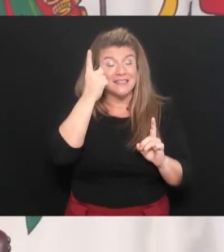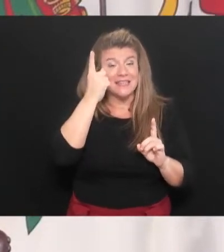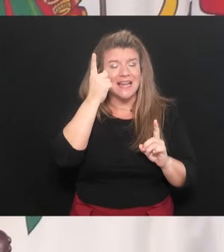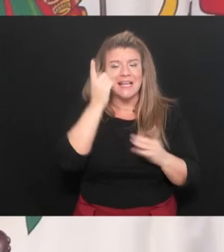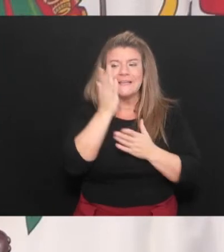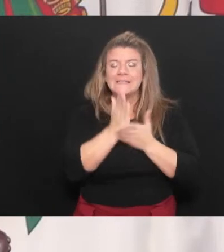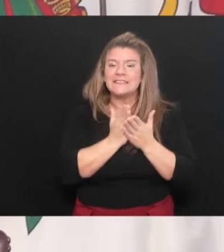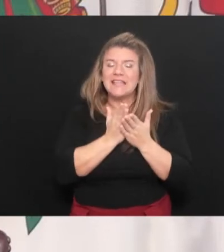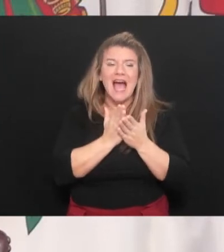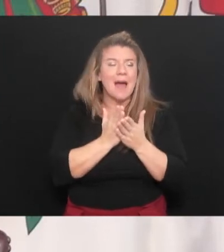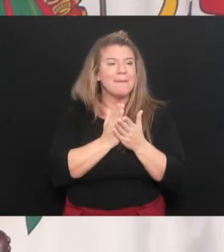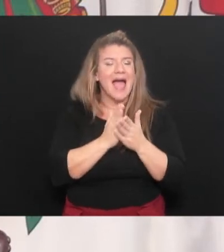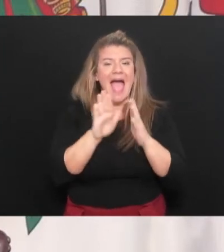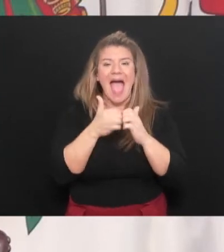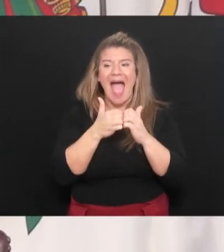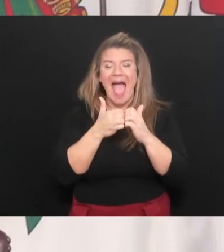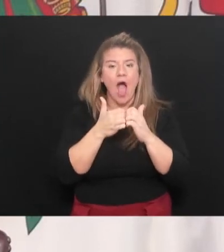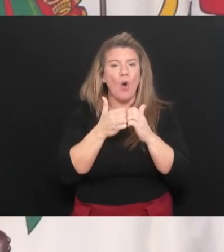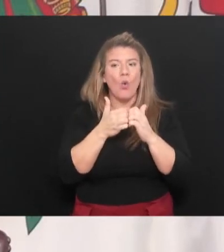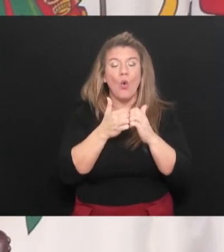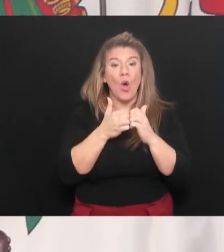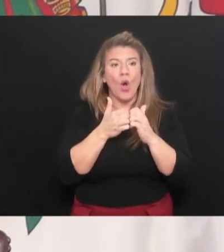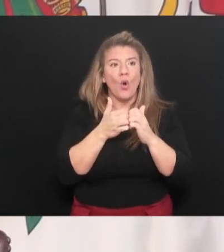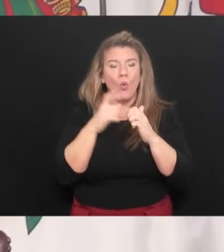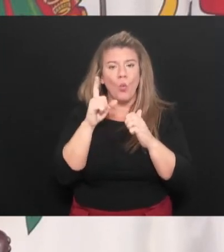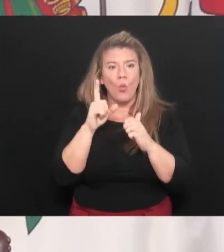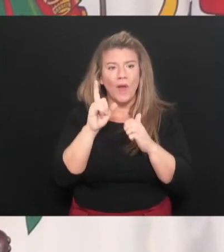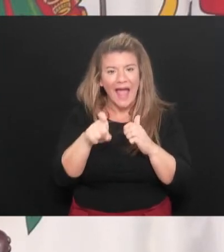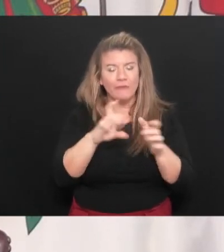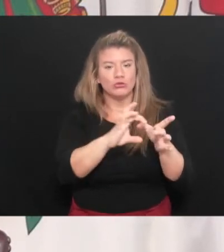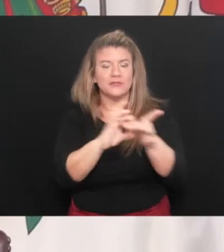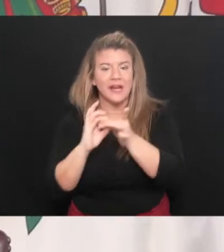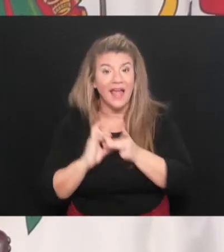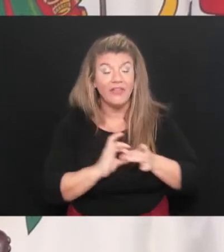some way, somehow stayed together.